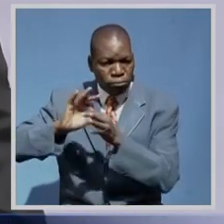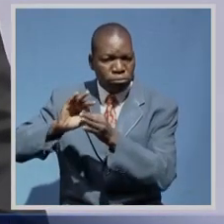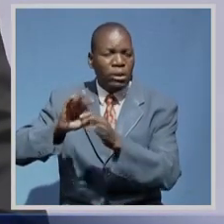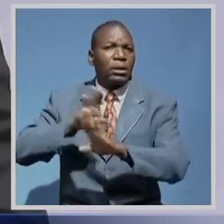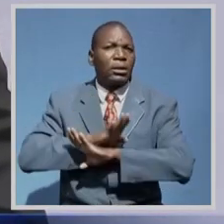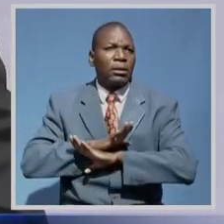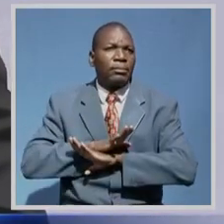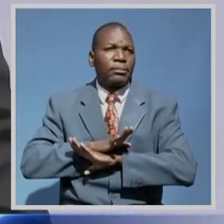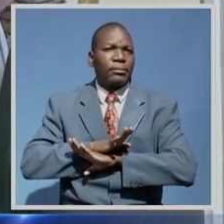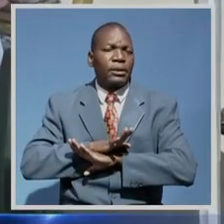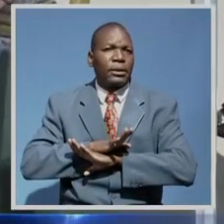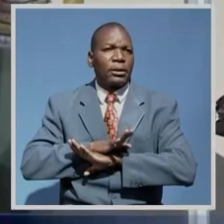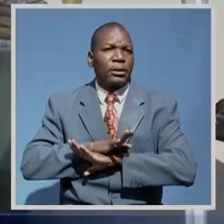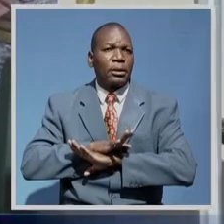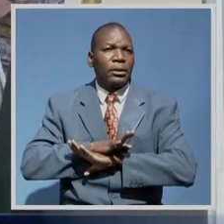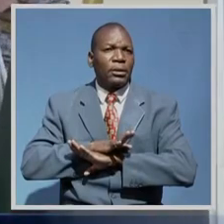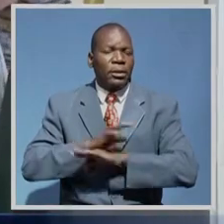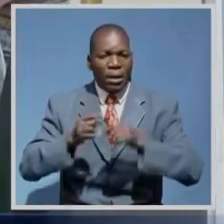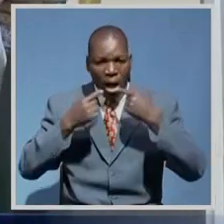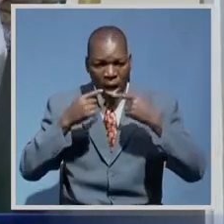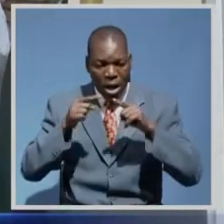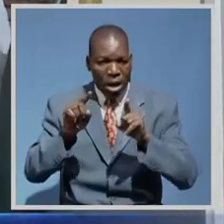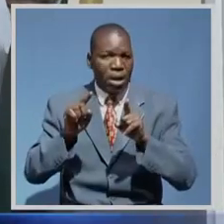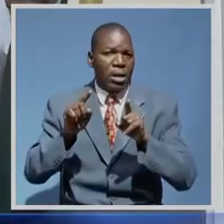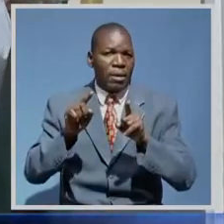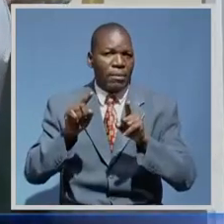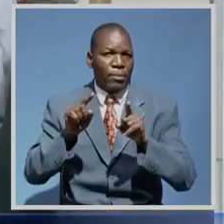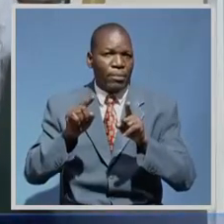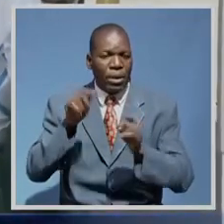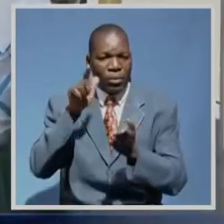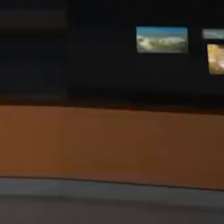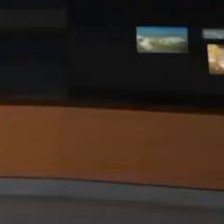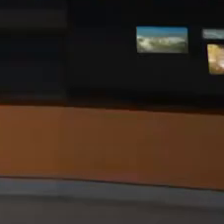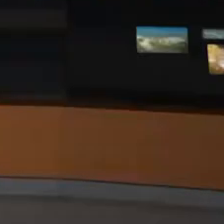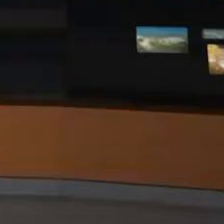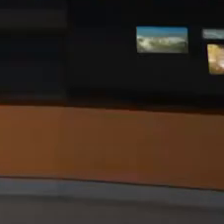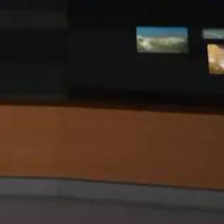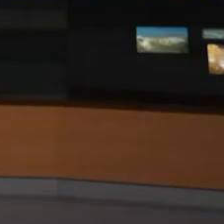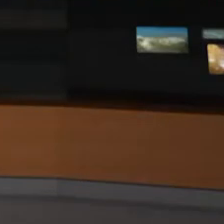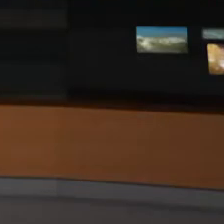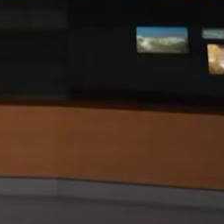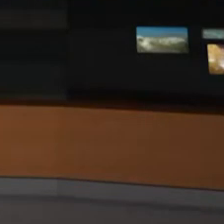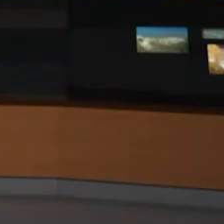report the needs as they come. Sharon Kunda, ZNBC News, Lusaka. Remember to